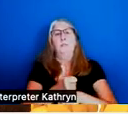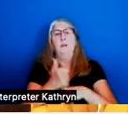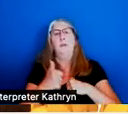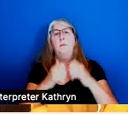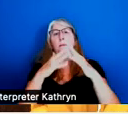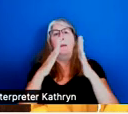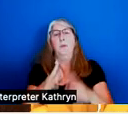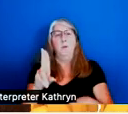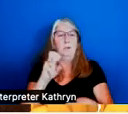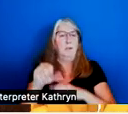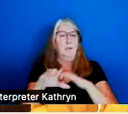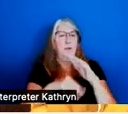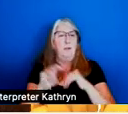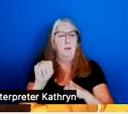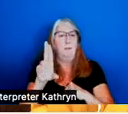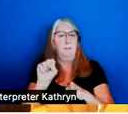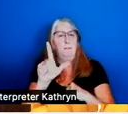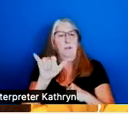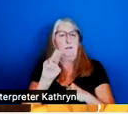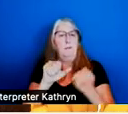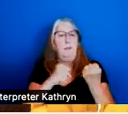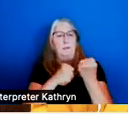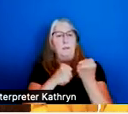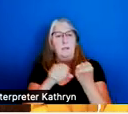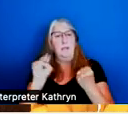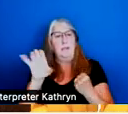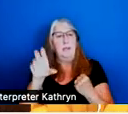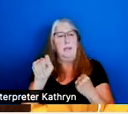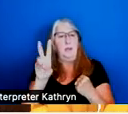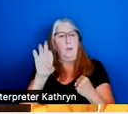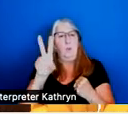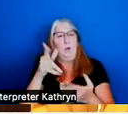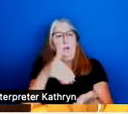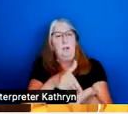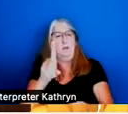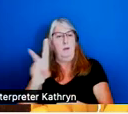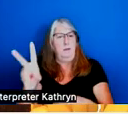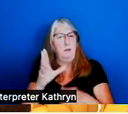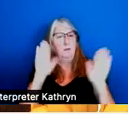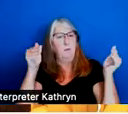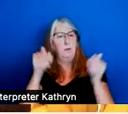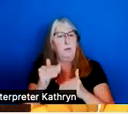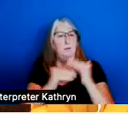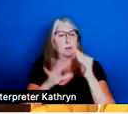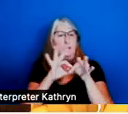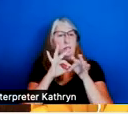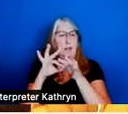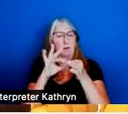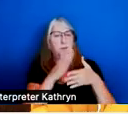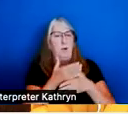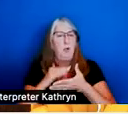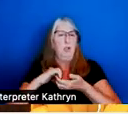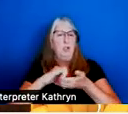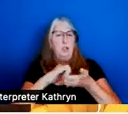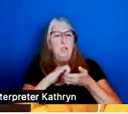United States-based Muslim Advocacy Network Against Domestic Violence, focusing on building collaborative